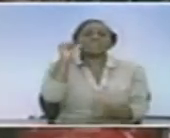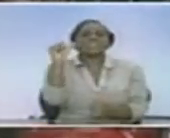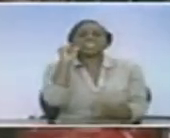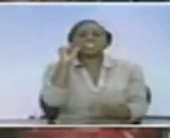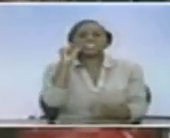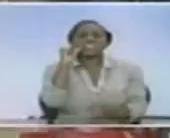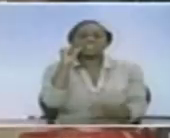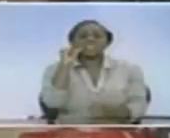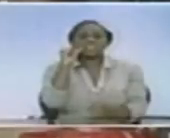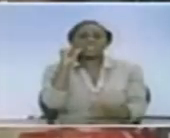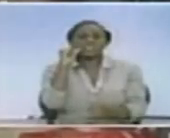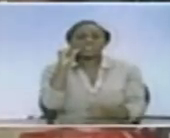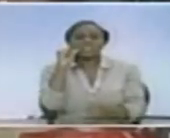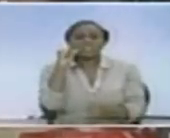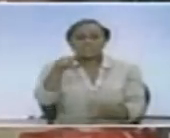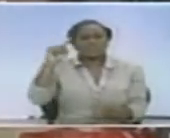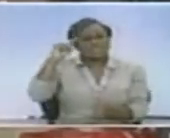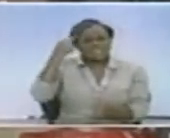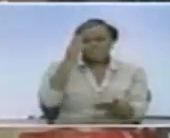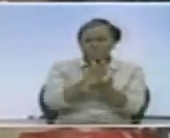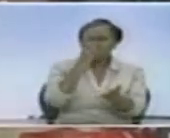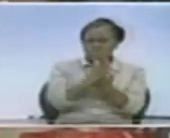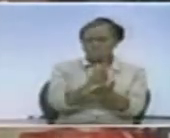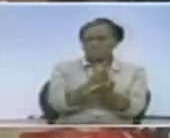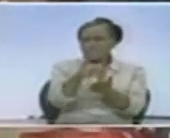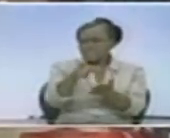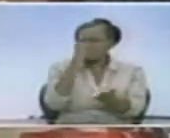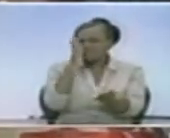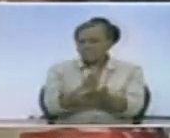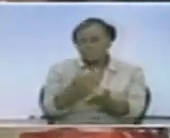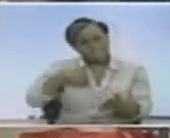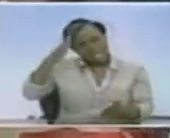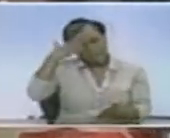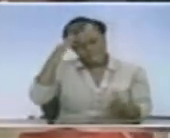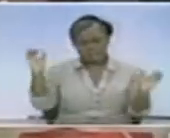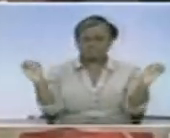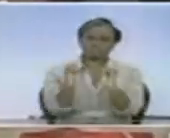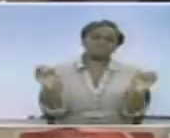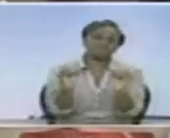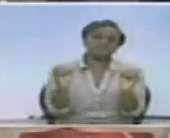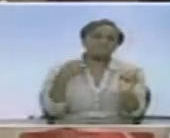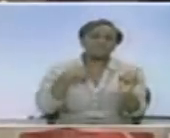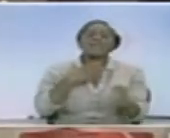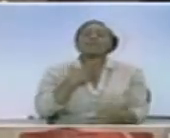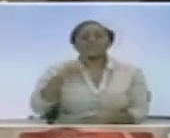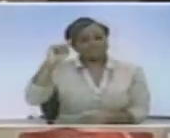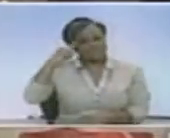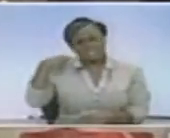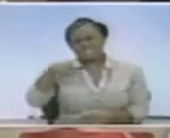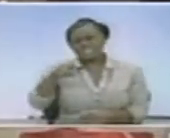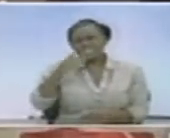and Britain. You think there's a misunderstanding? You think it's genuine? You think it's legitimate? I don't know. I would like to think that it